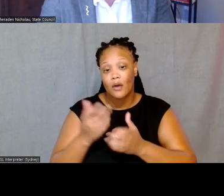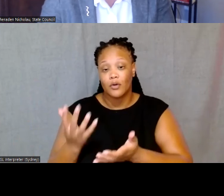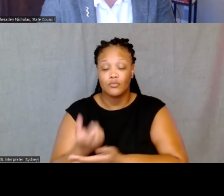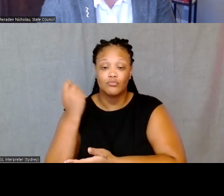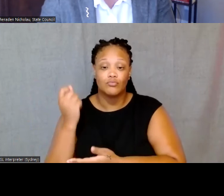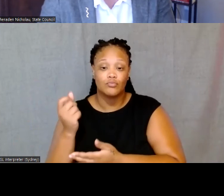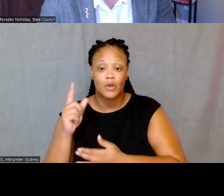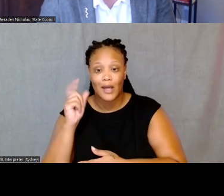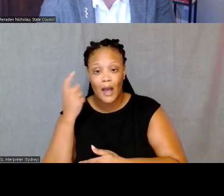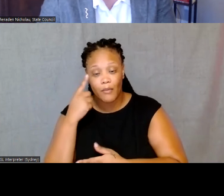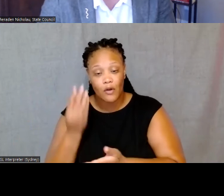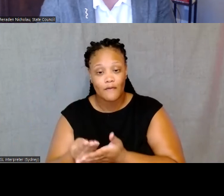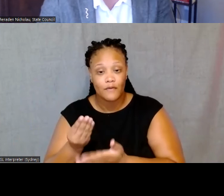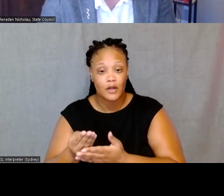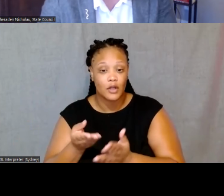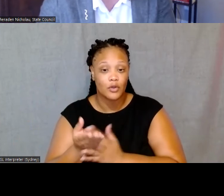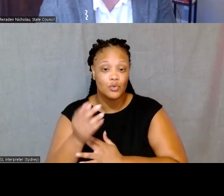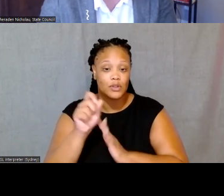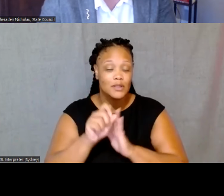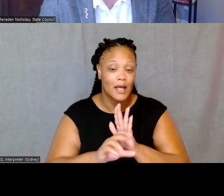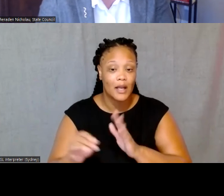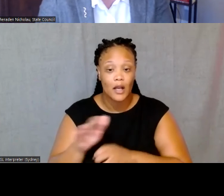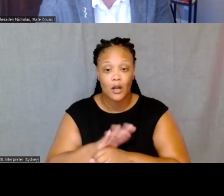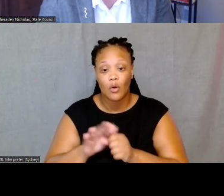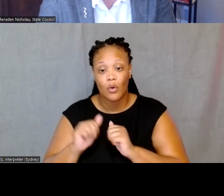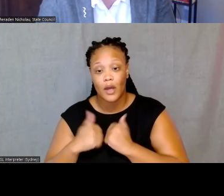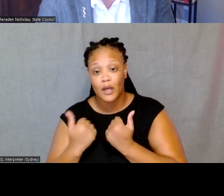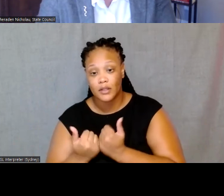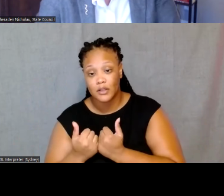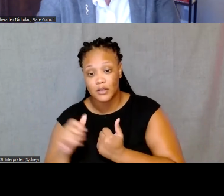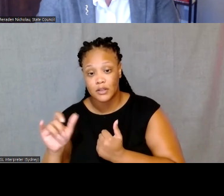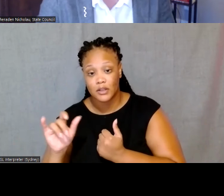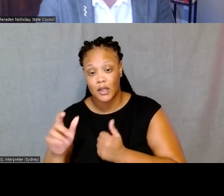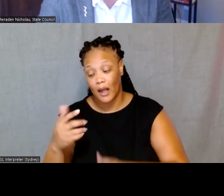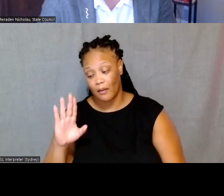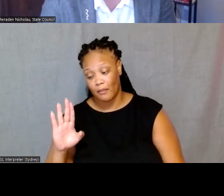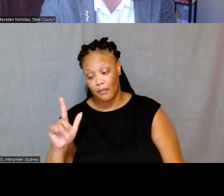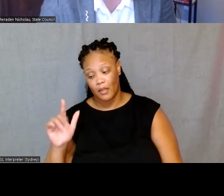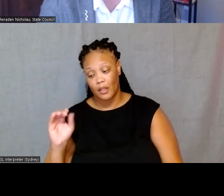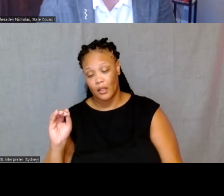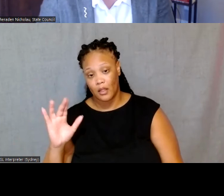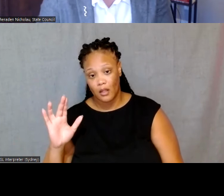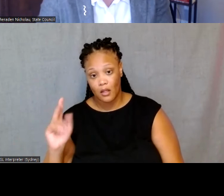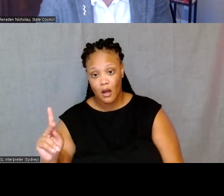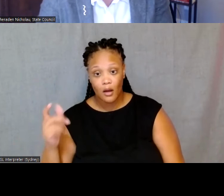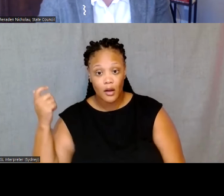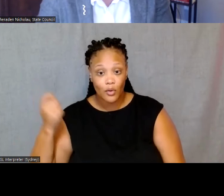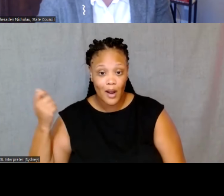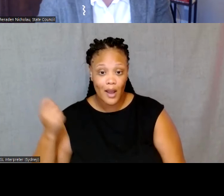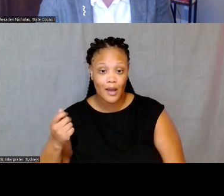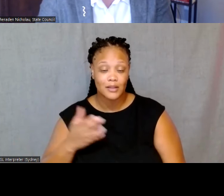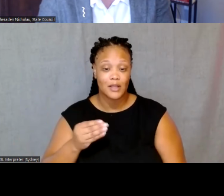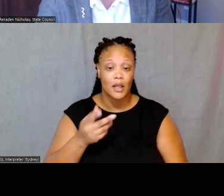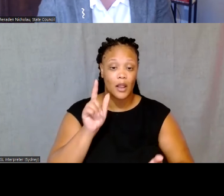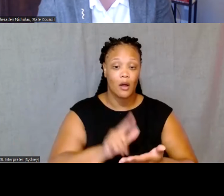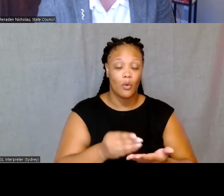local agencies, including, community development block grants, low-income housing tax credits, those kinds of things, as